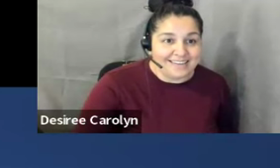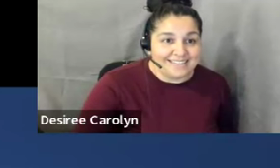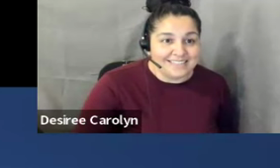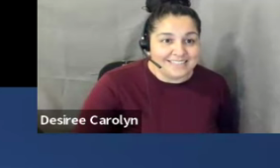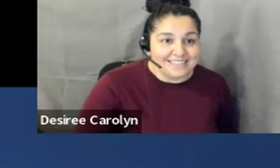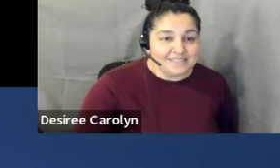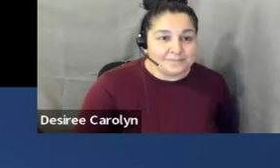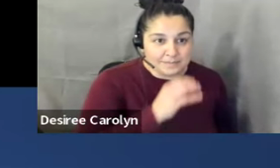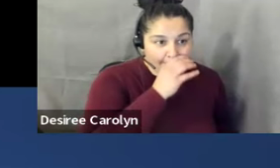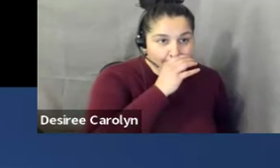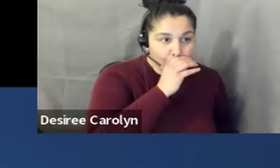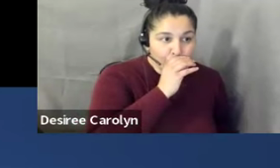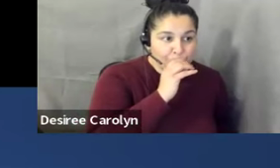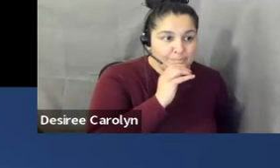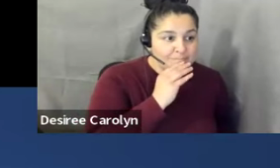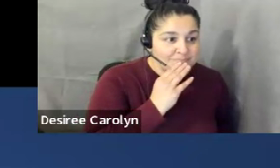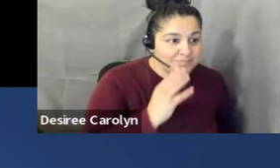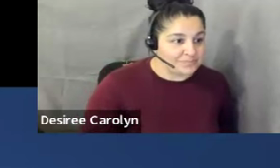Okay.